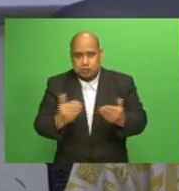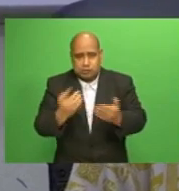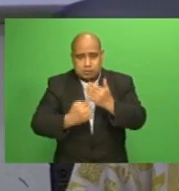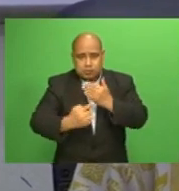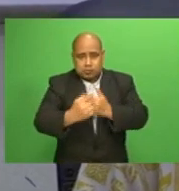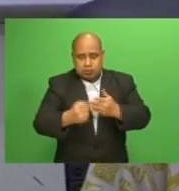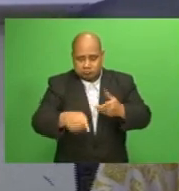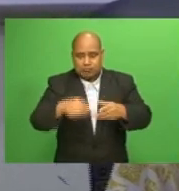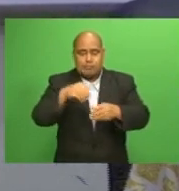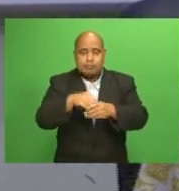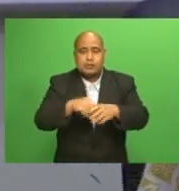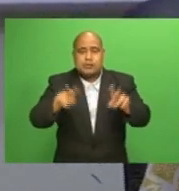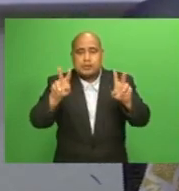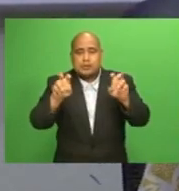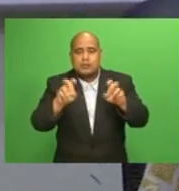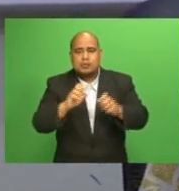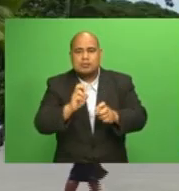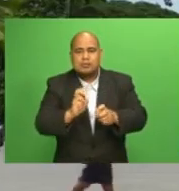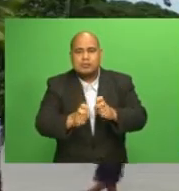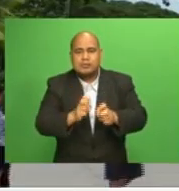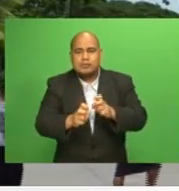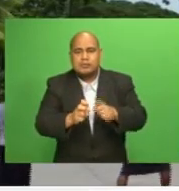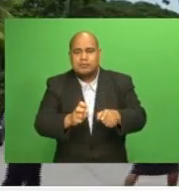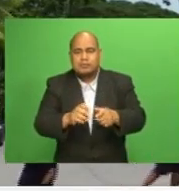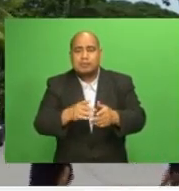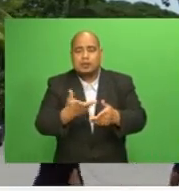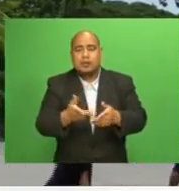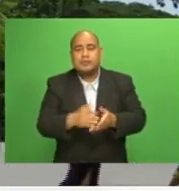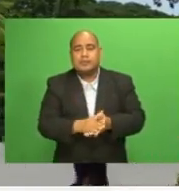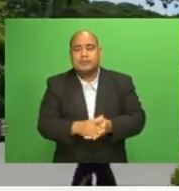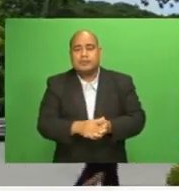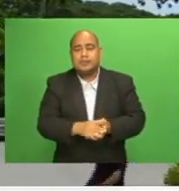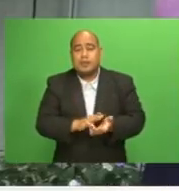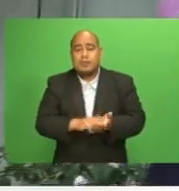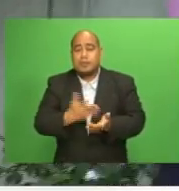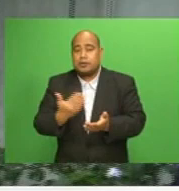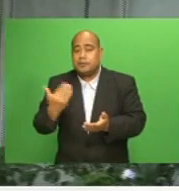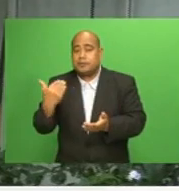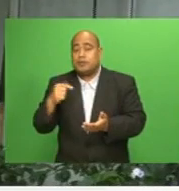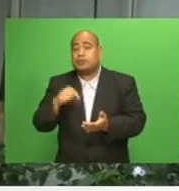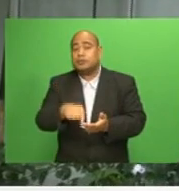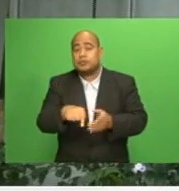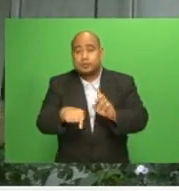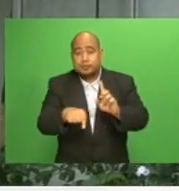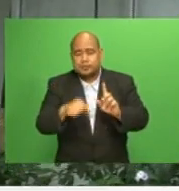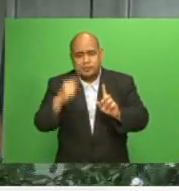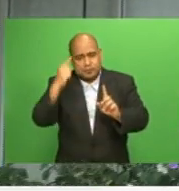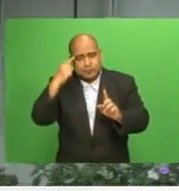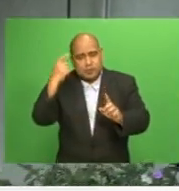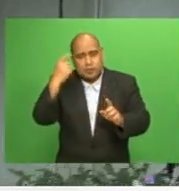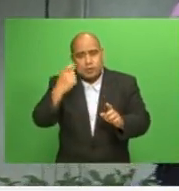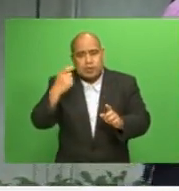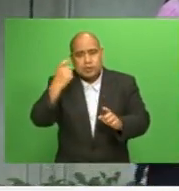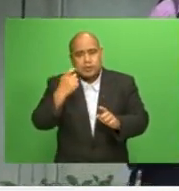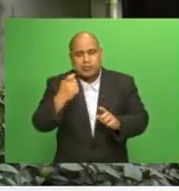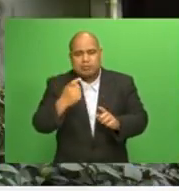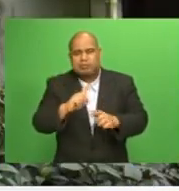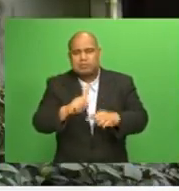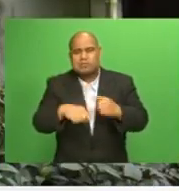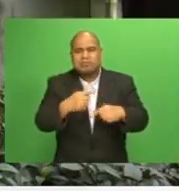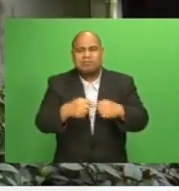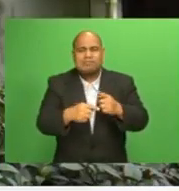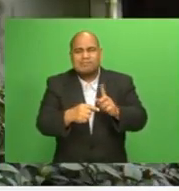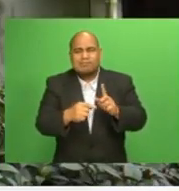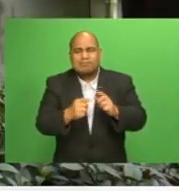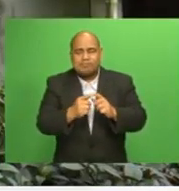took on Monday. The Pro-Chancellor went on to say that he is very concerned that recent statements allege the meeting on